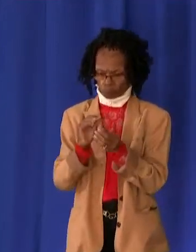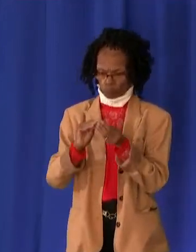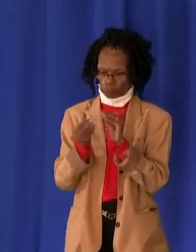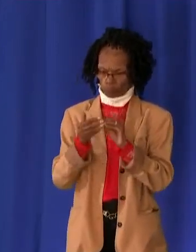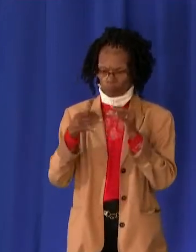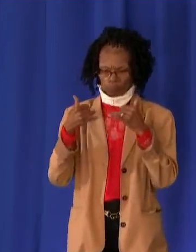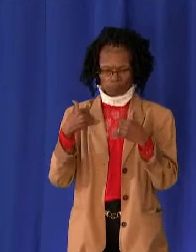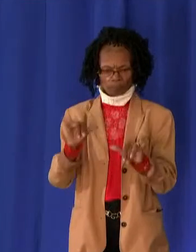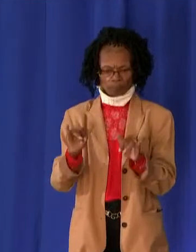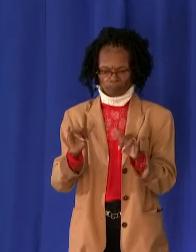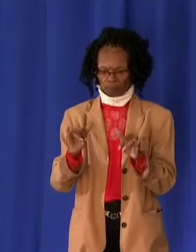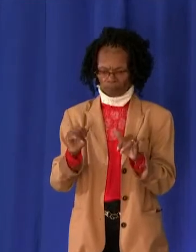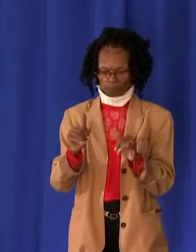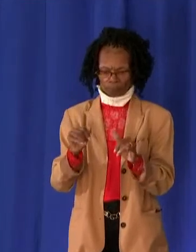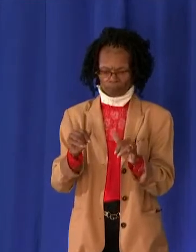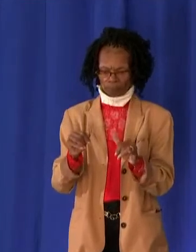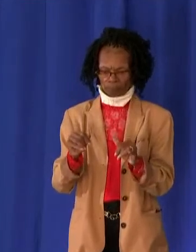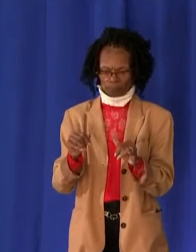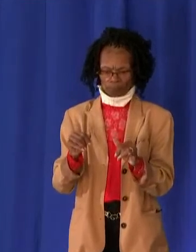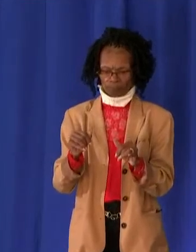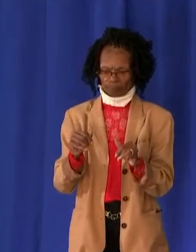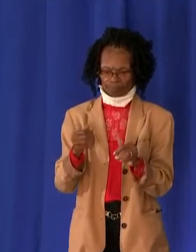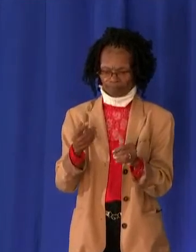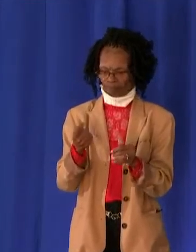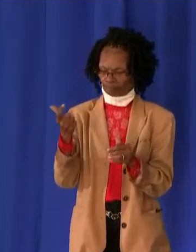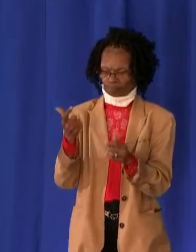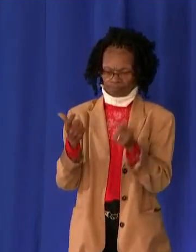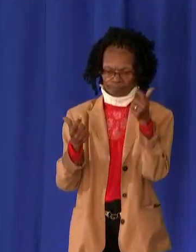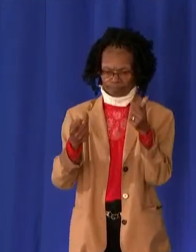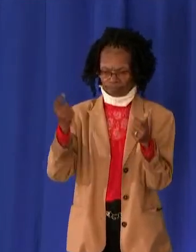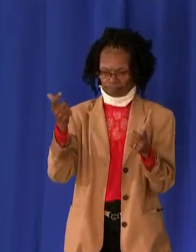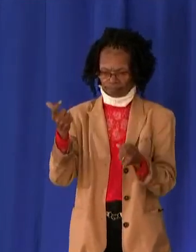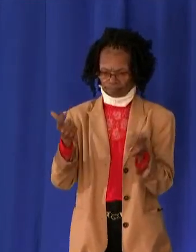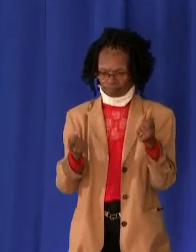are sort of, let's say, you know, getting rid of various mandates.